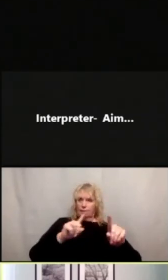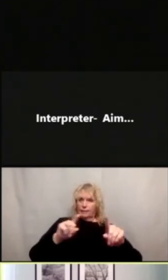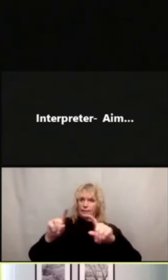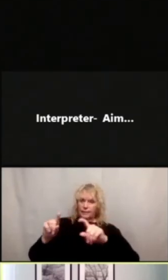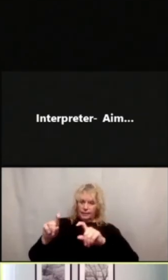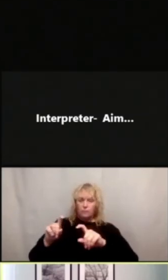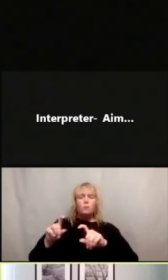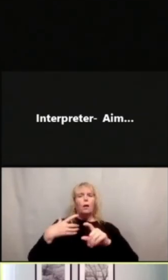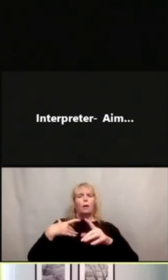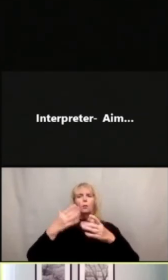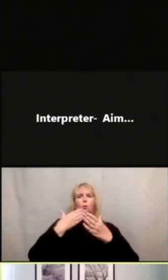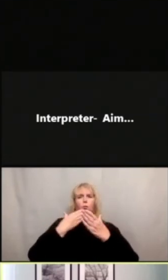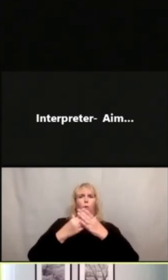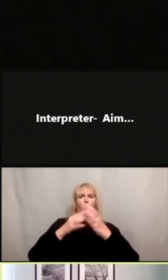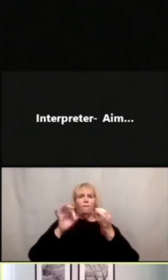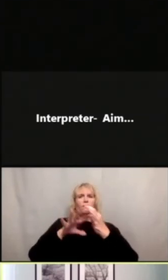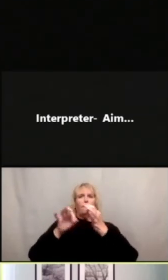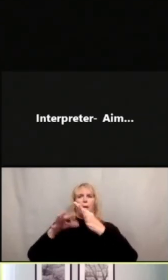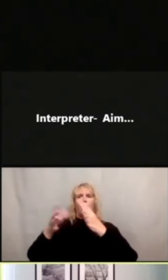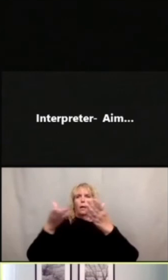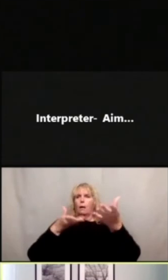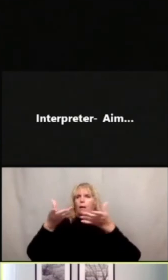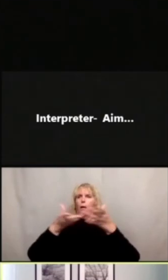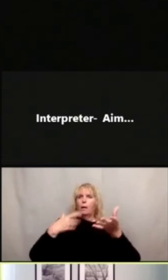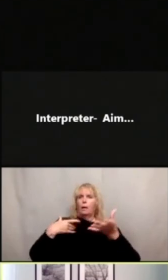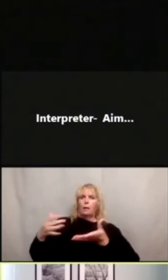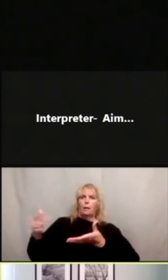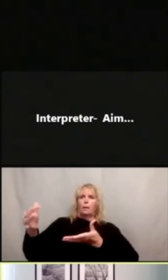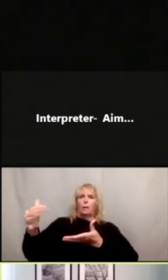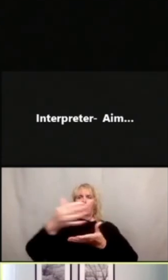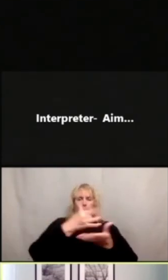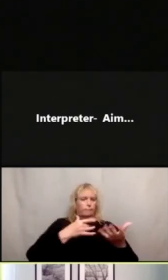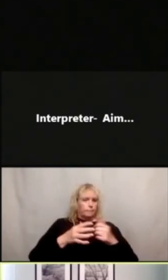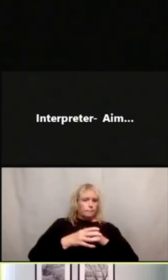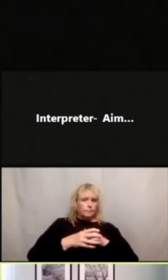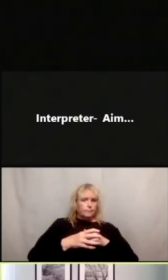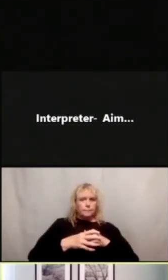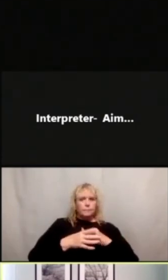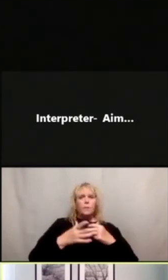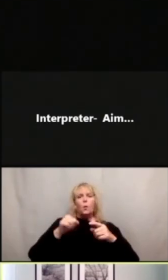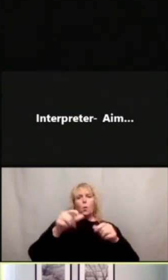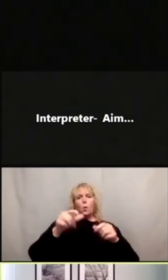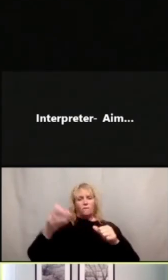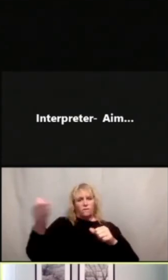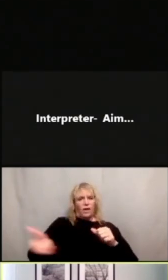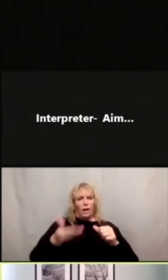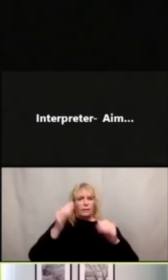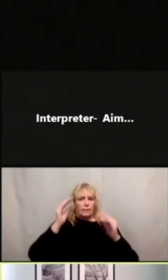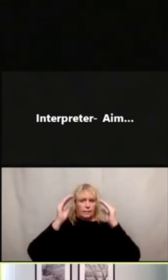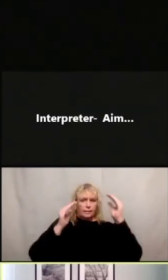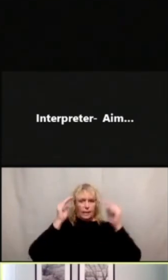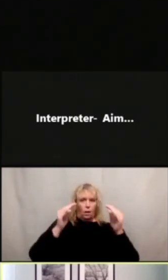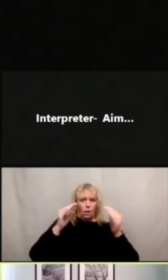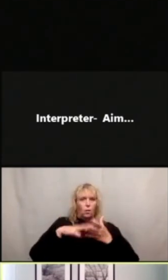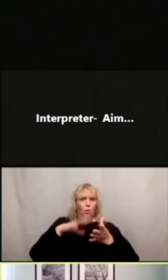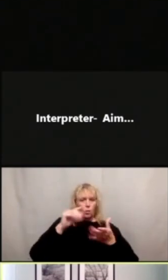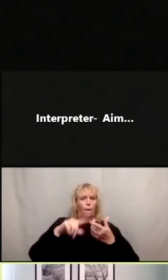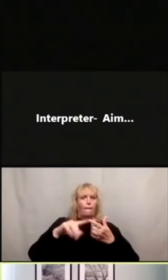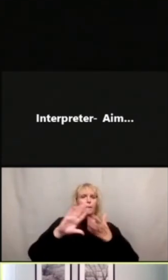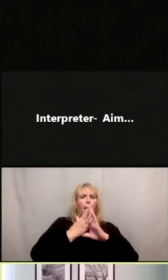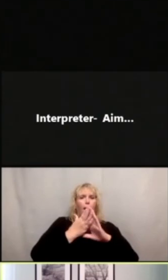I hadn't considered when I was developing those materials. You could invite adult learners to be health ambassadors for your